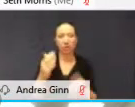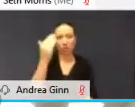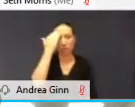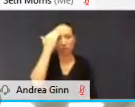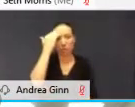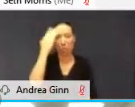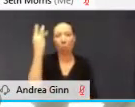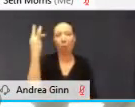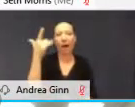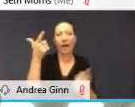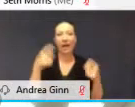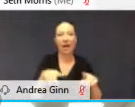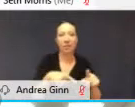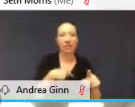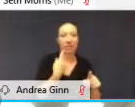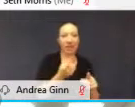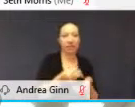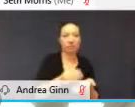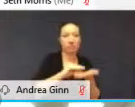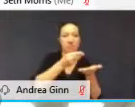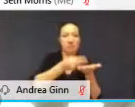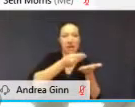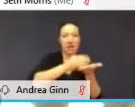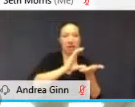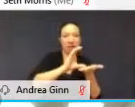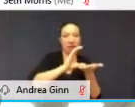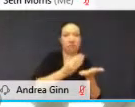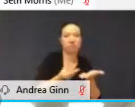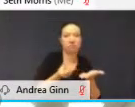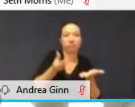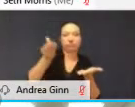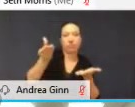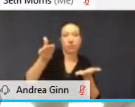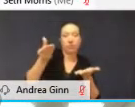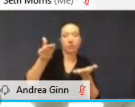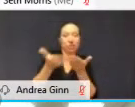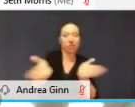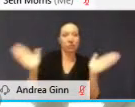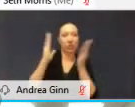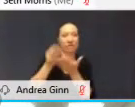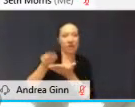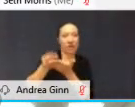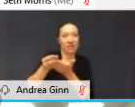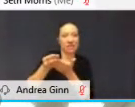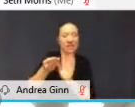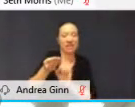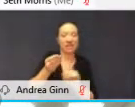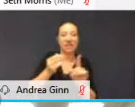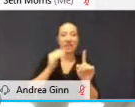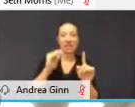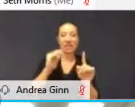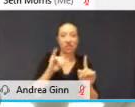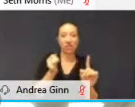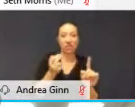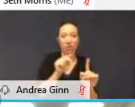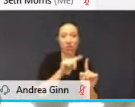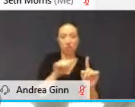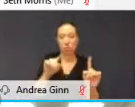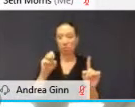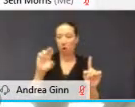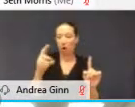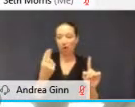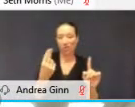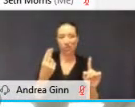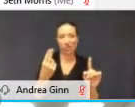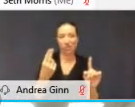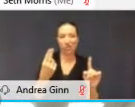We didn't really start to see this exponential growth that you'll see in a few slides in that January to March timeframe. We really